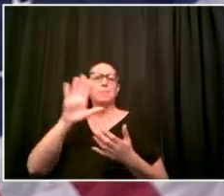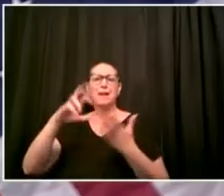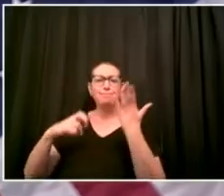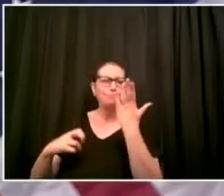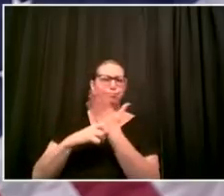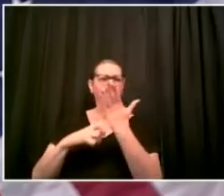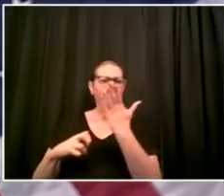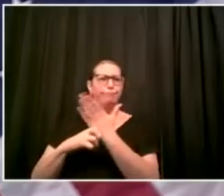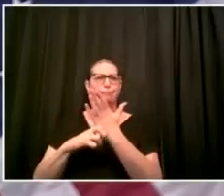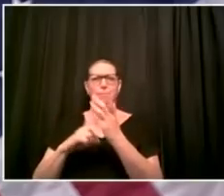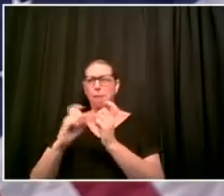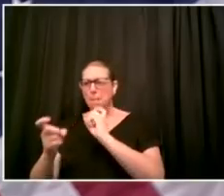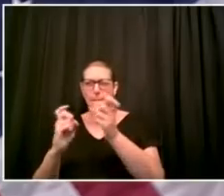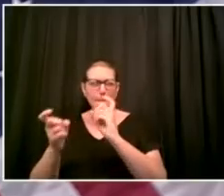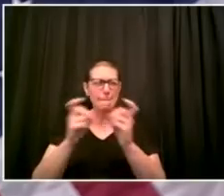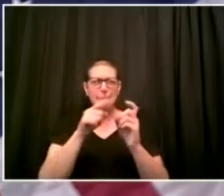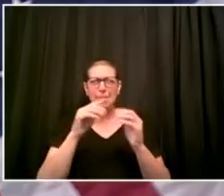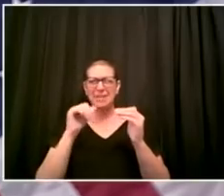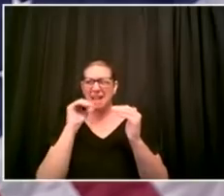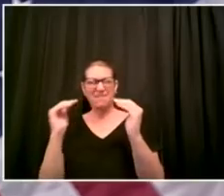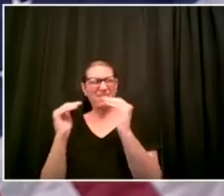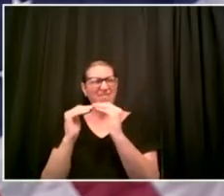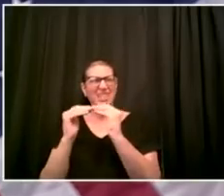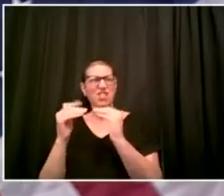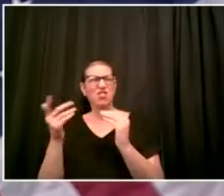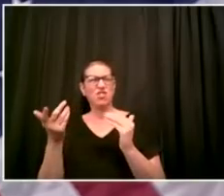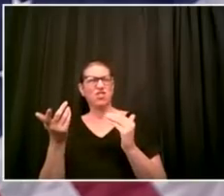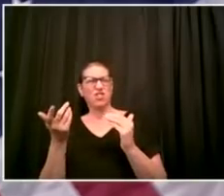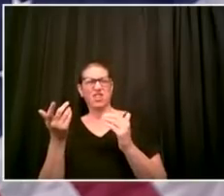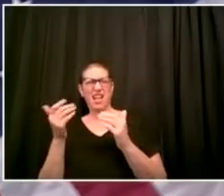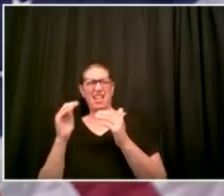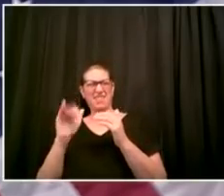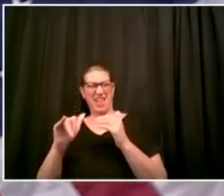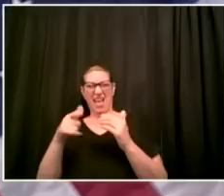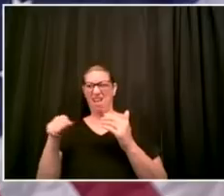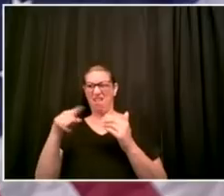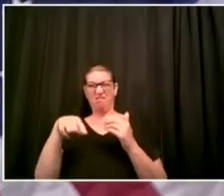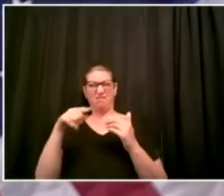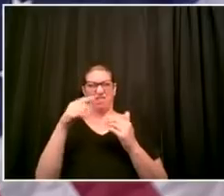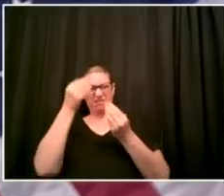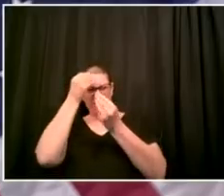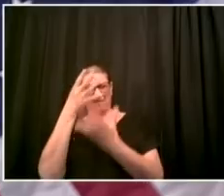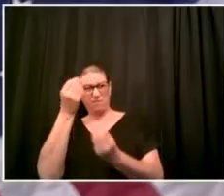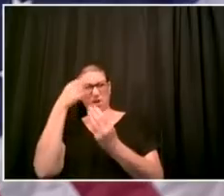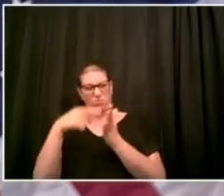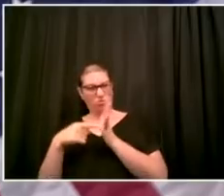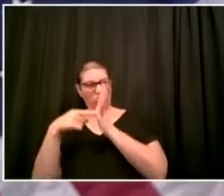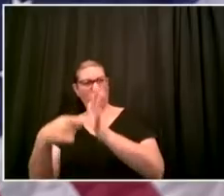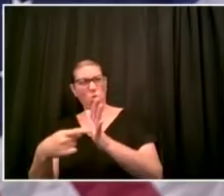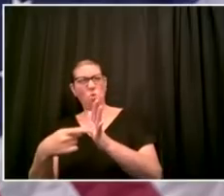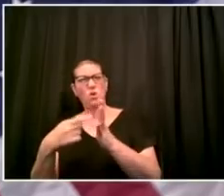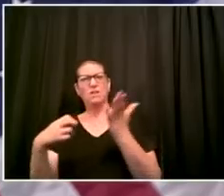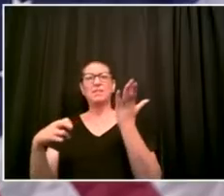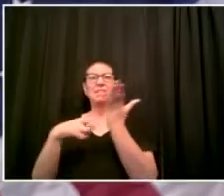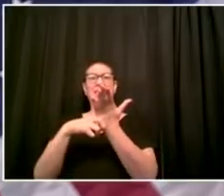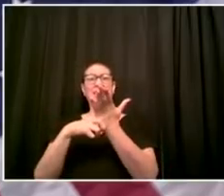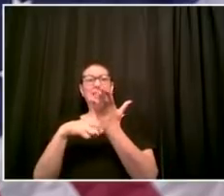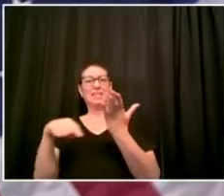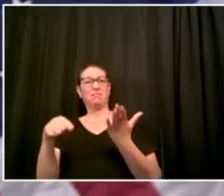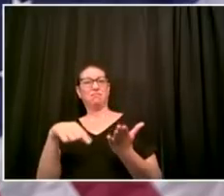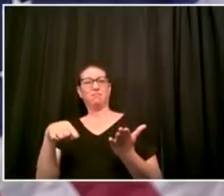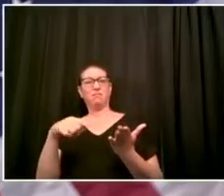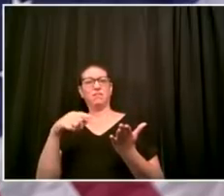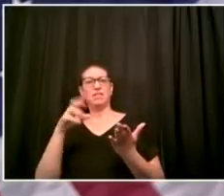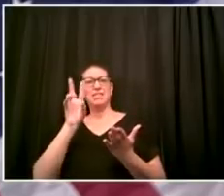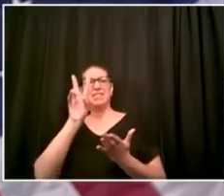data, which ultimately showed that Blacks and Hispanics received 79% of the summonses, even though, as you know, the majority of the 311